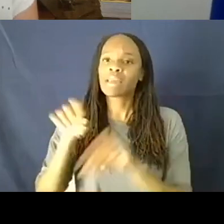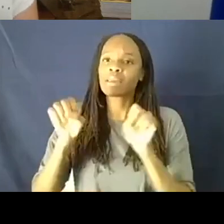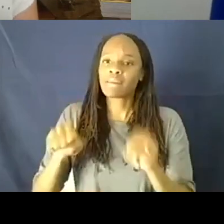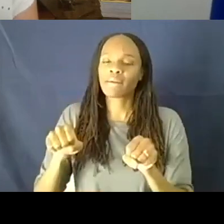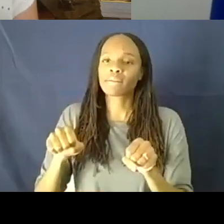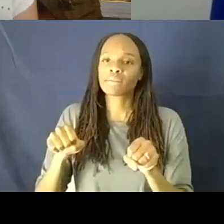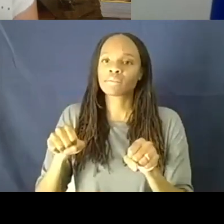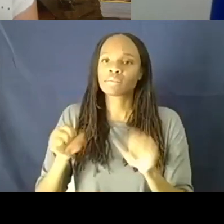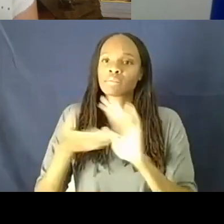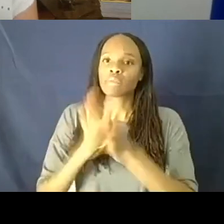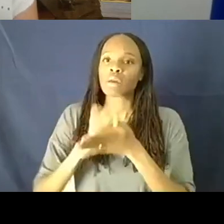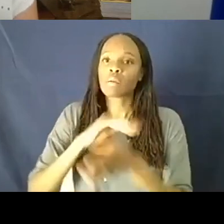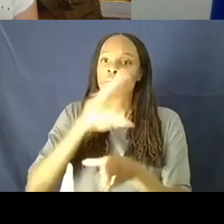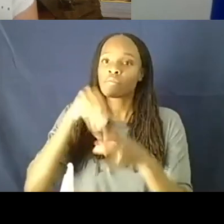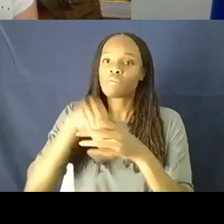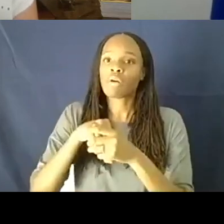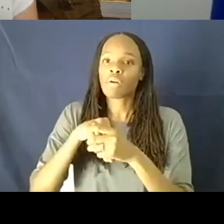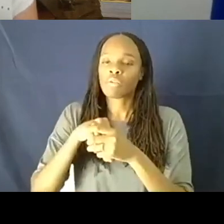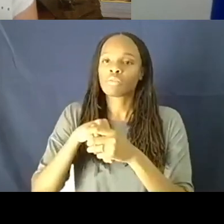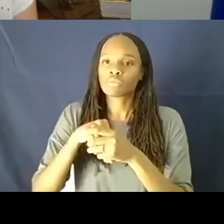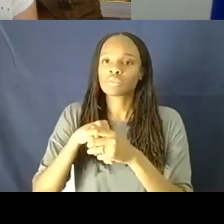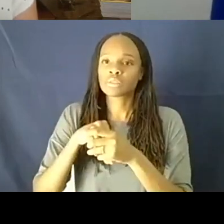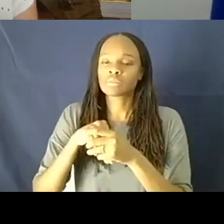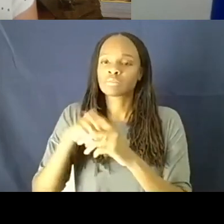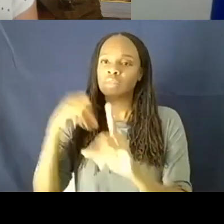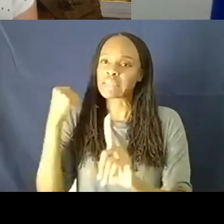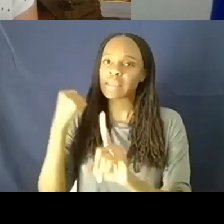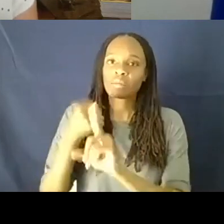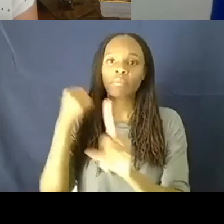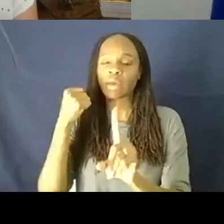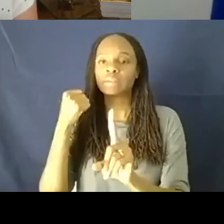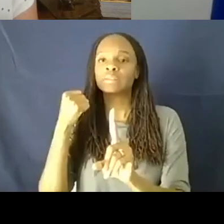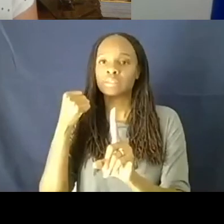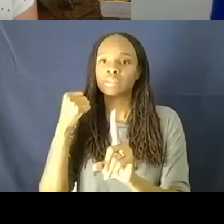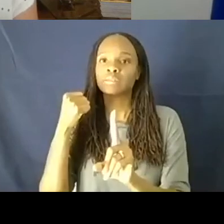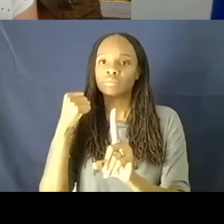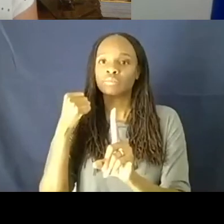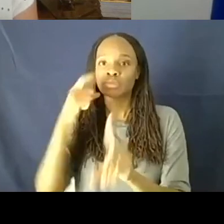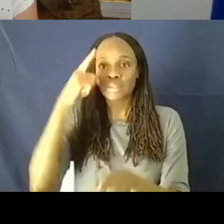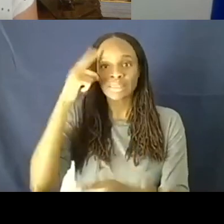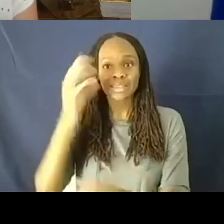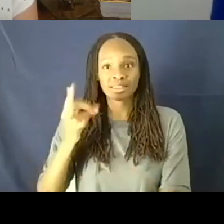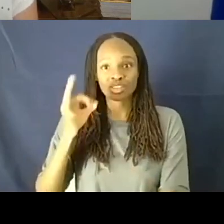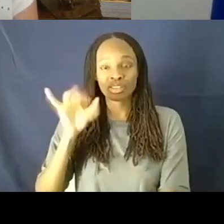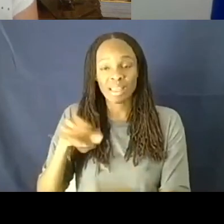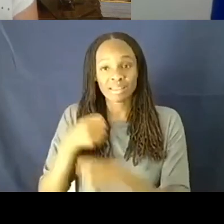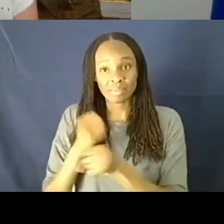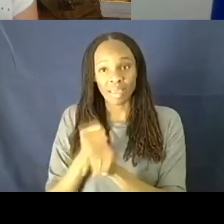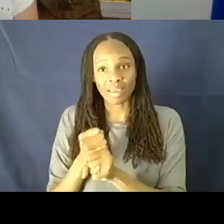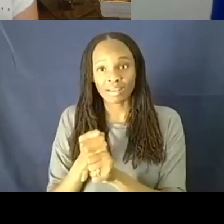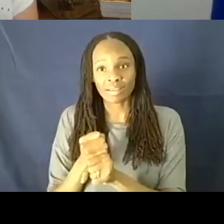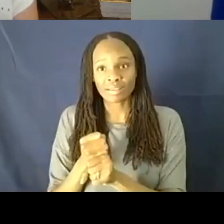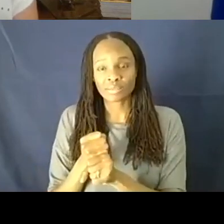get involved in, you know, impacting the decisions that are made